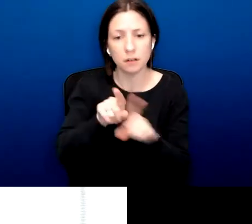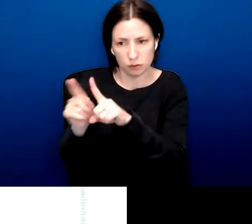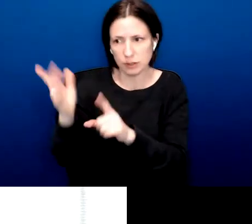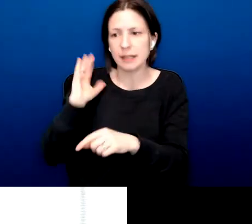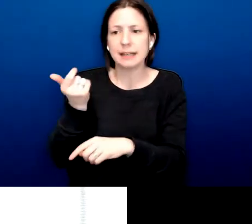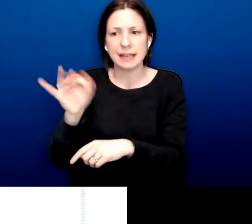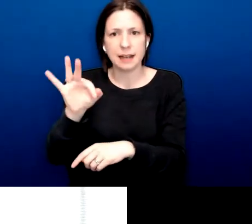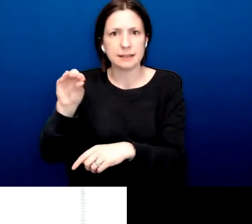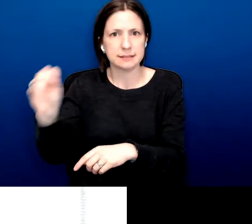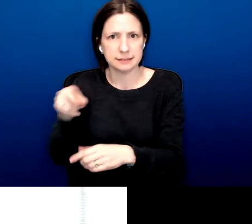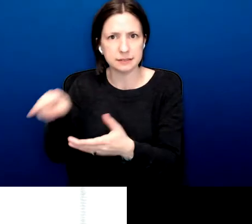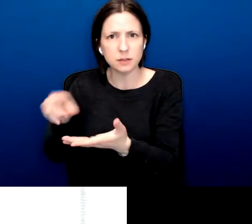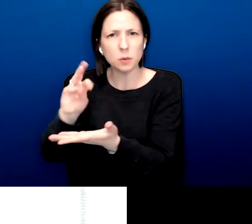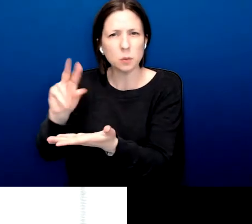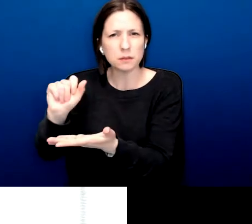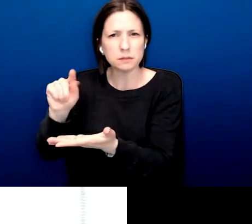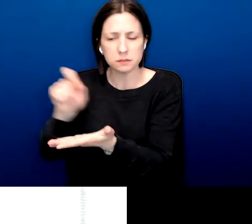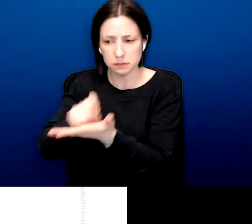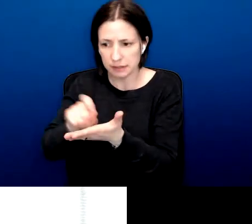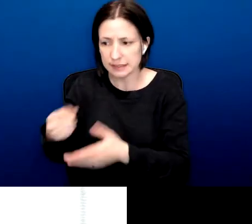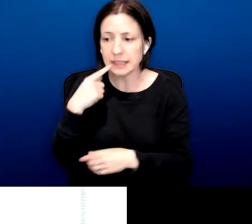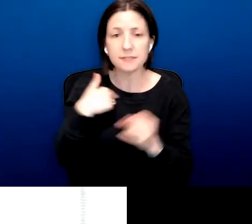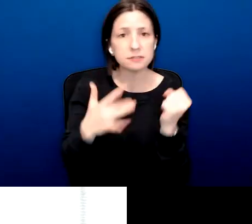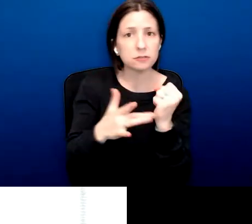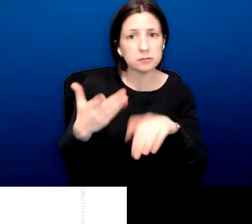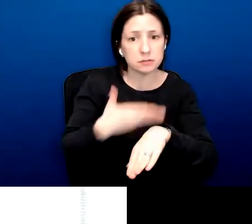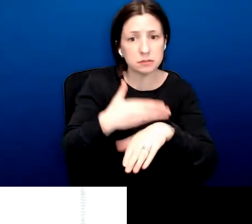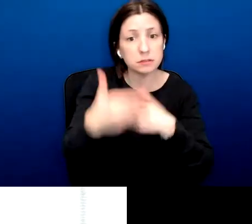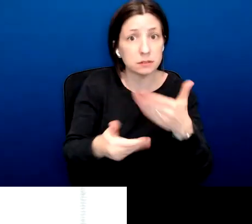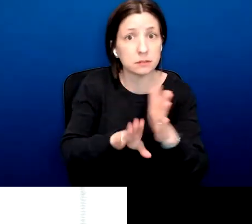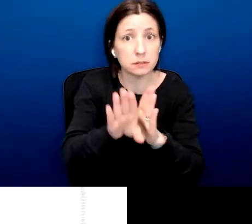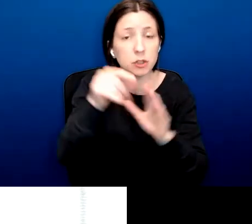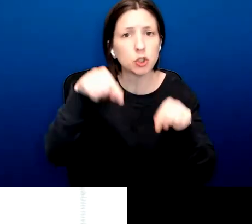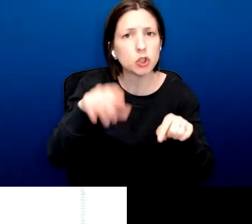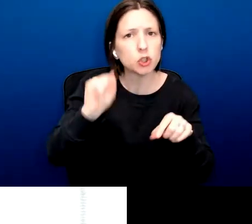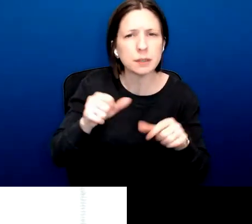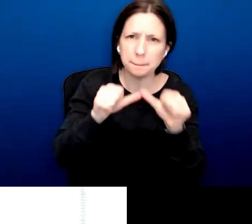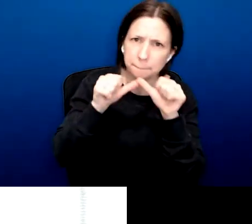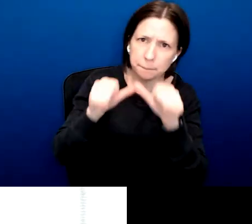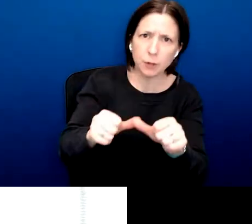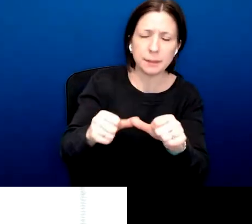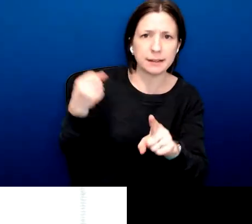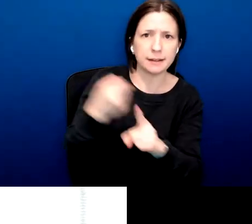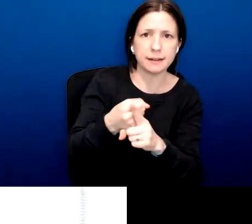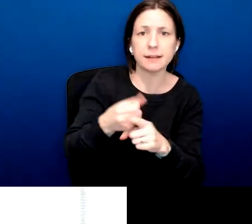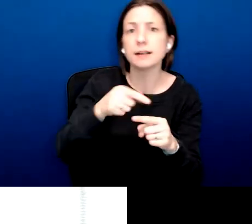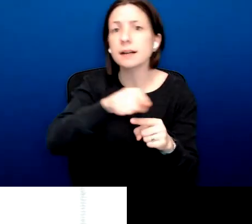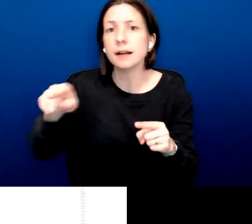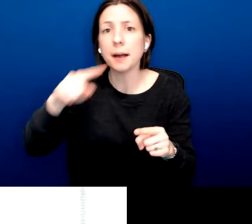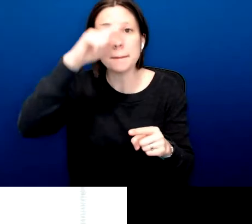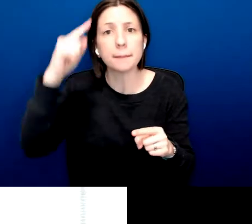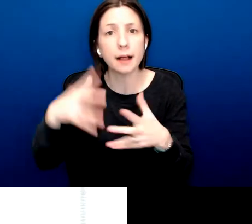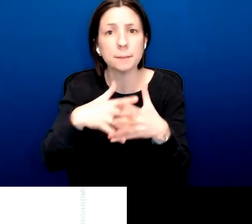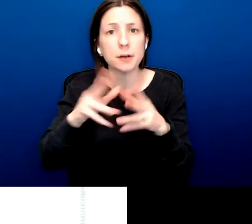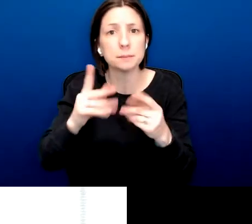90s, in which he said there are technological developments in the making that could permanently affect the destiny of Black Americans